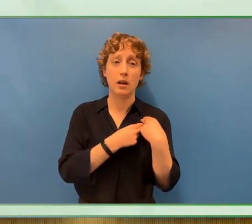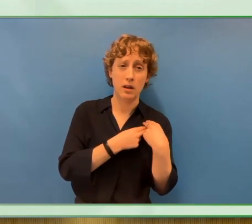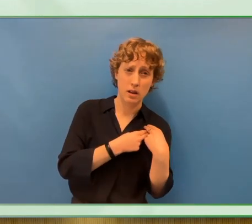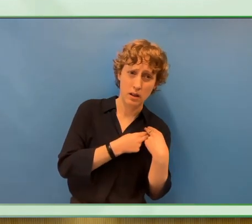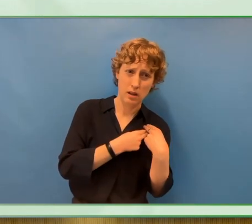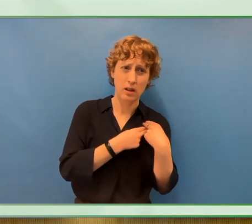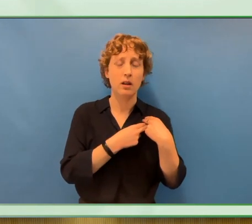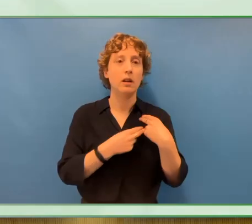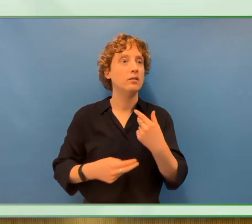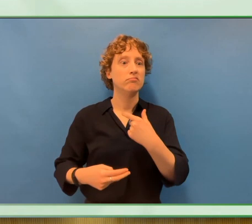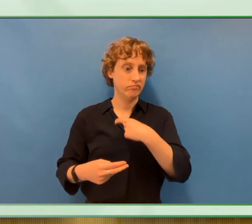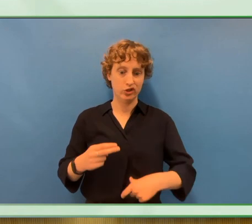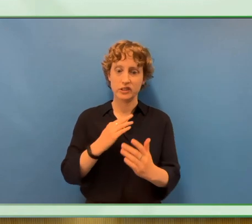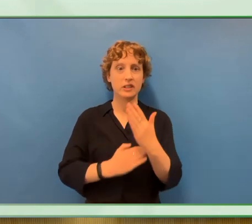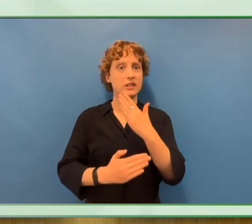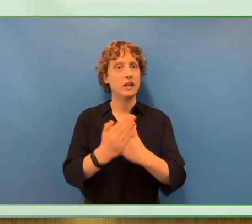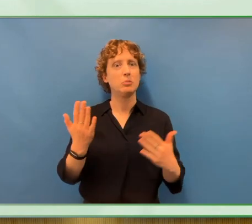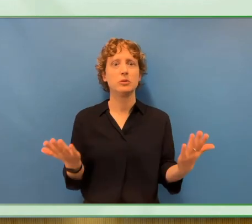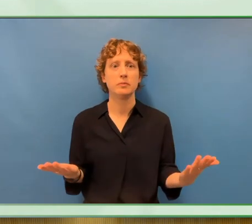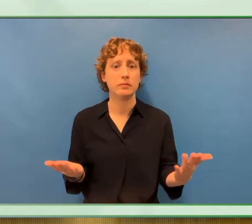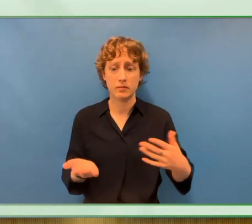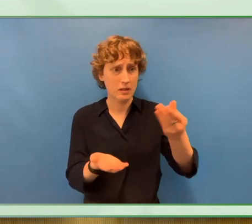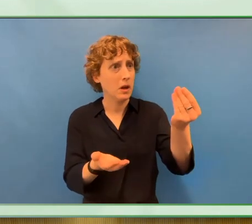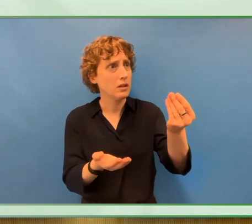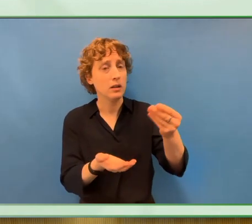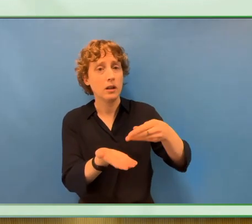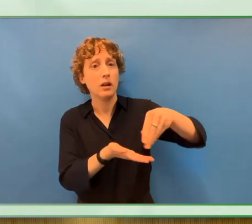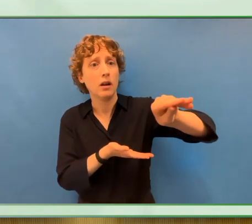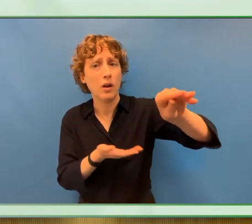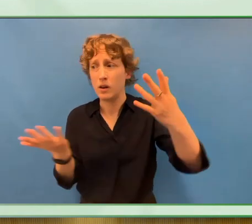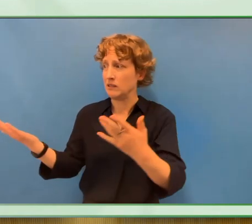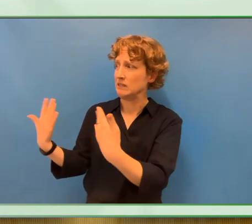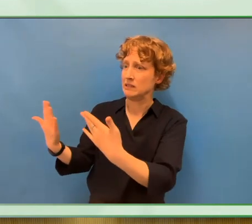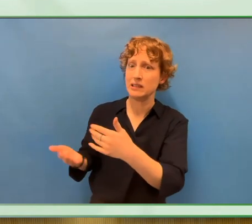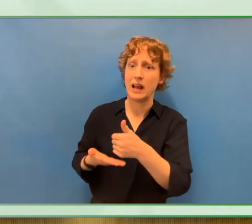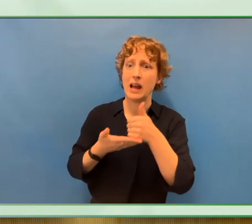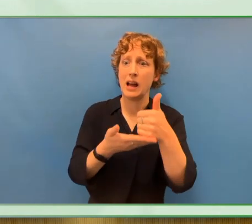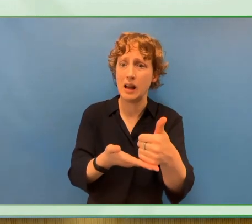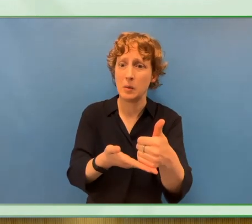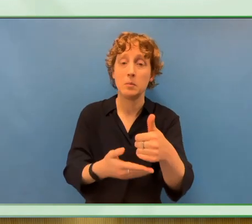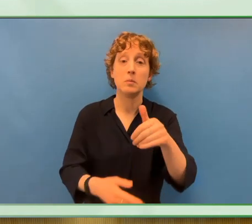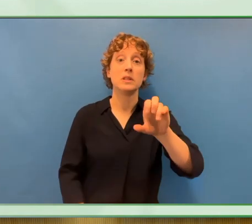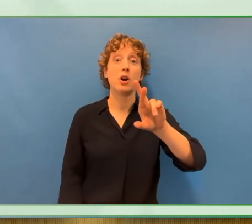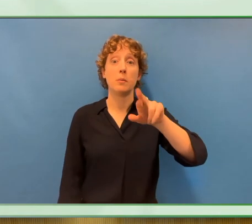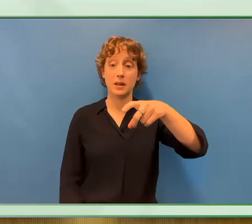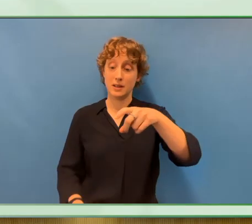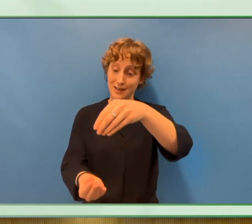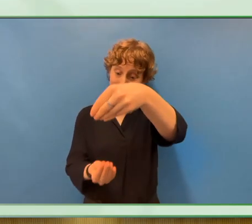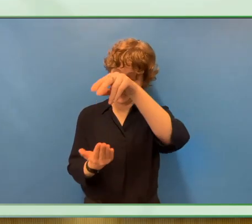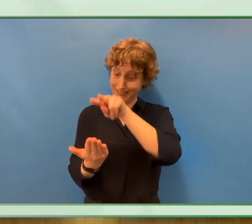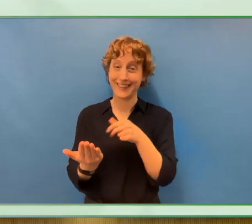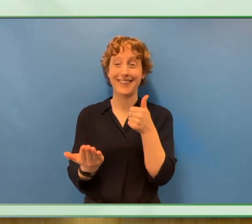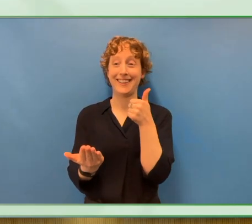it or have help to, you know, to do that. So, like, yes, it's great on paper, but how does it really help?